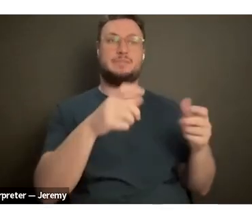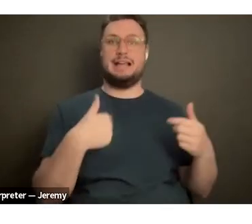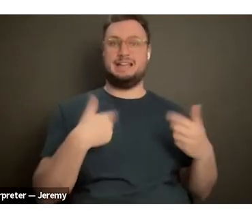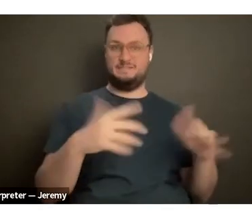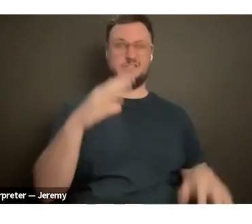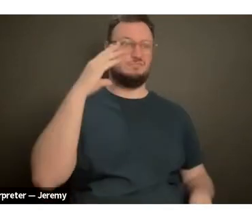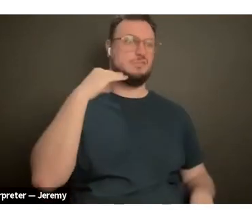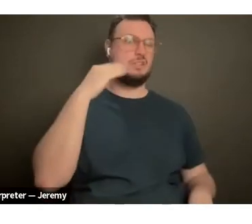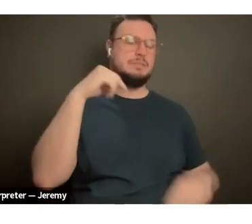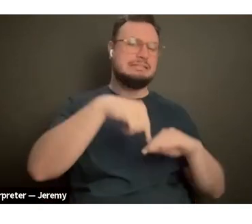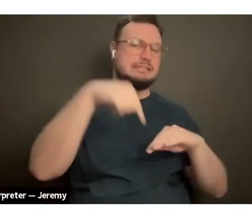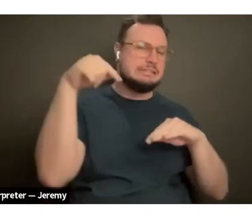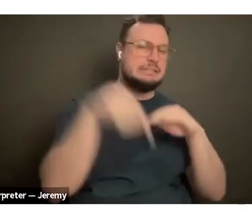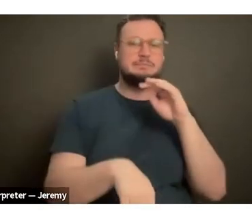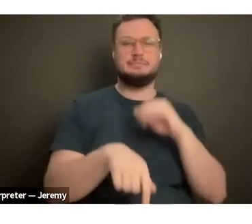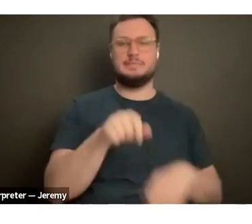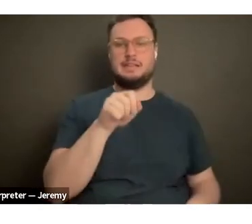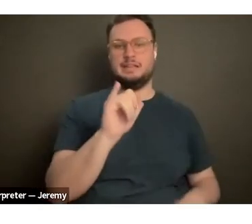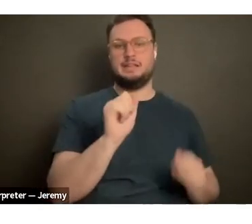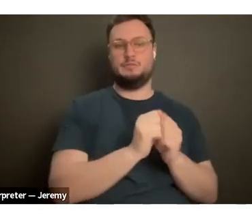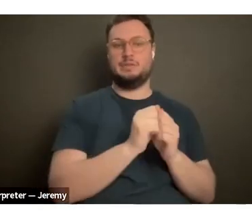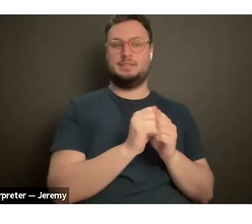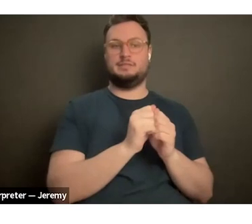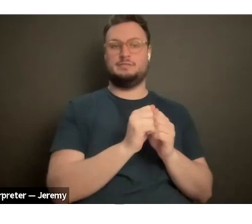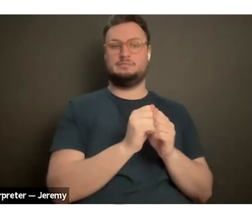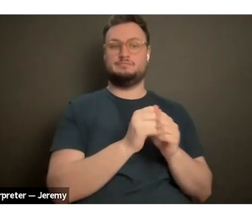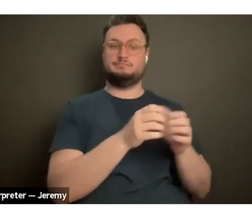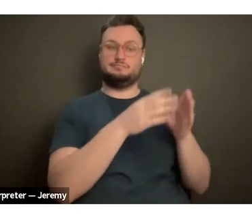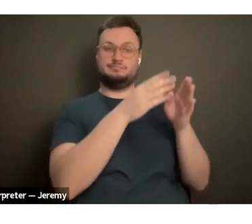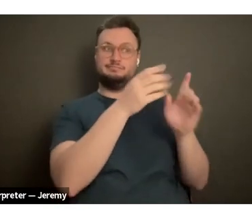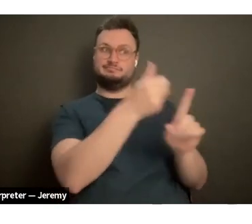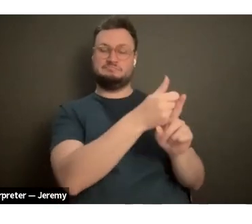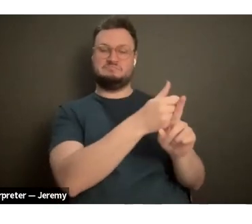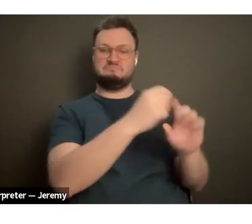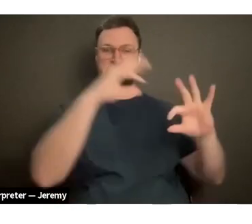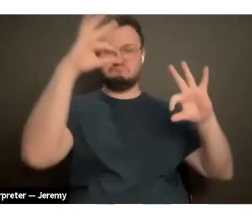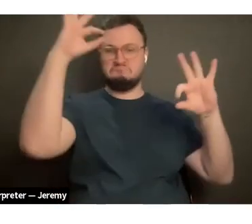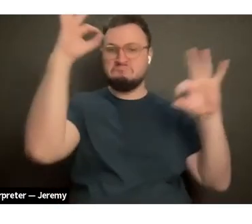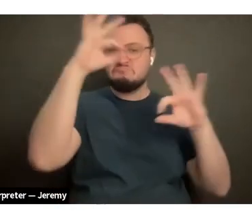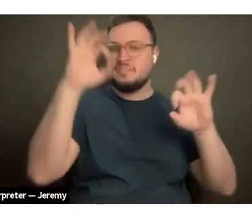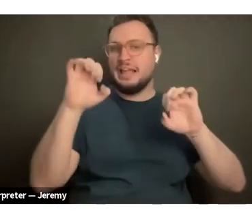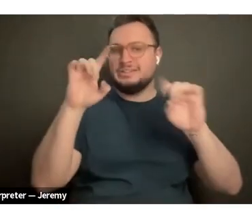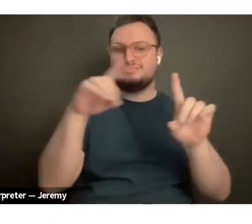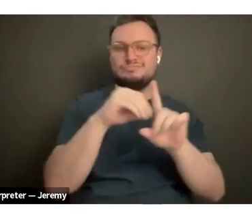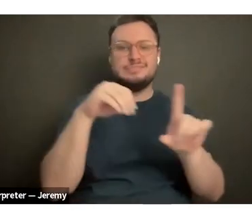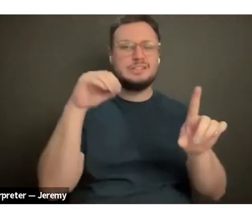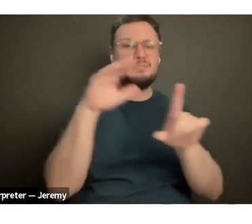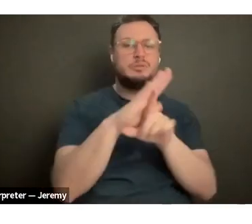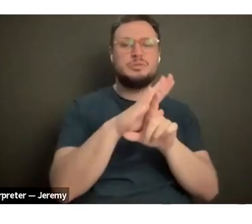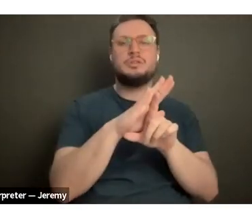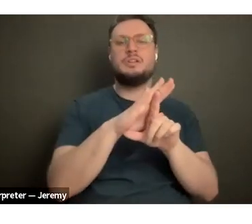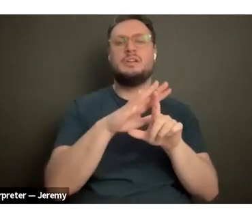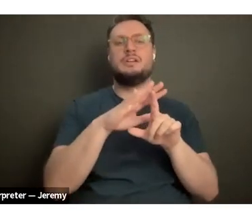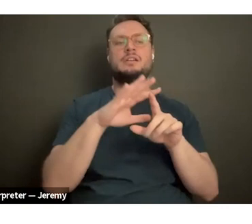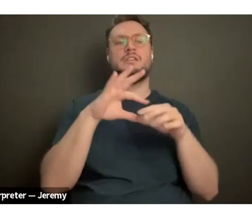deepest access intimacy, especially able-bodied people, have had no education or